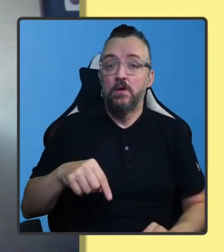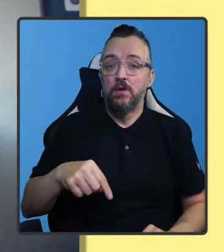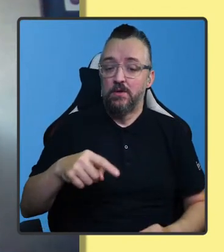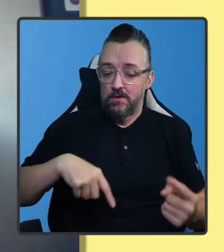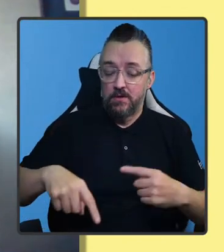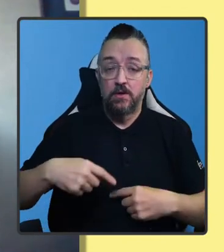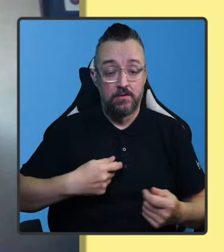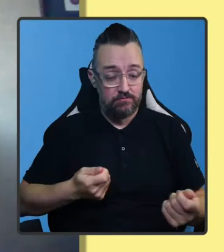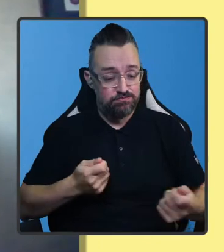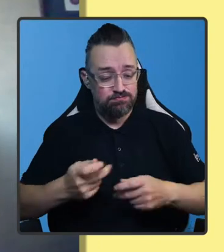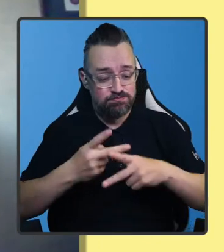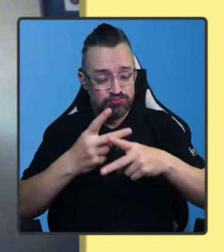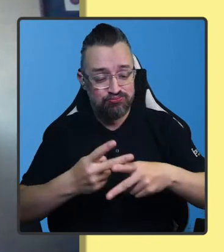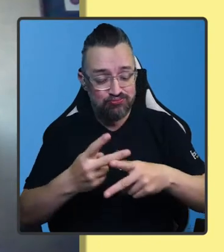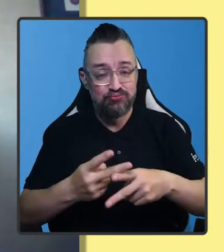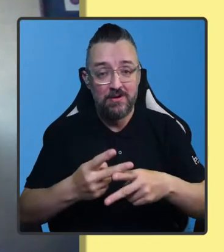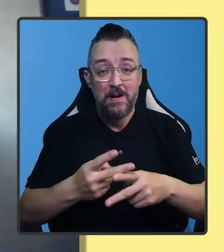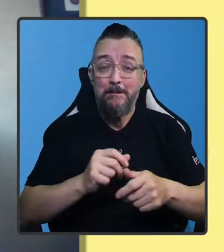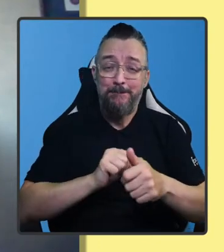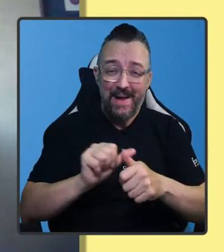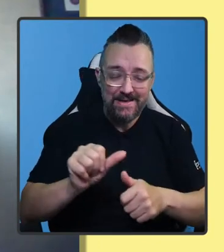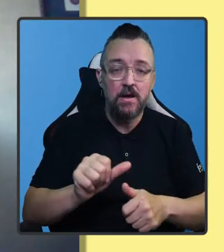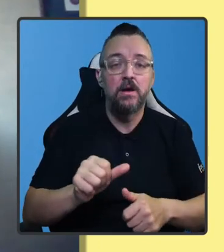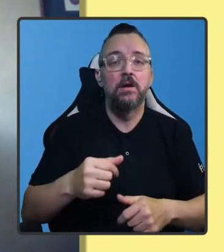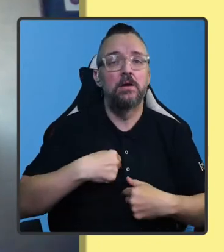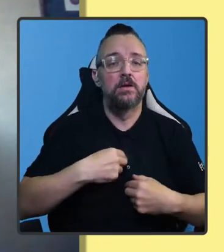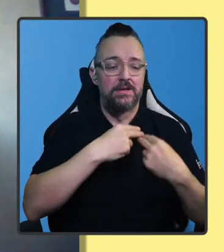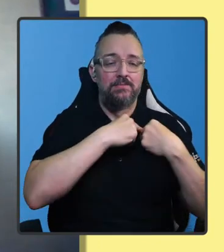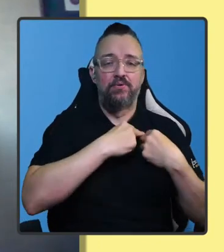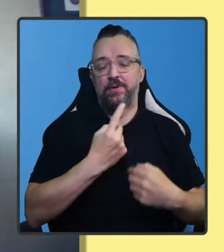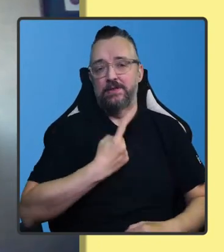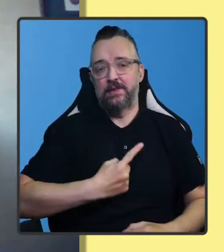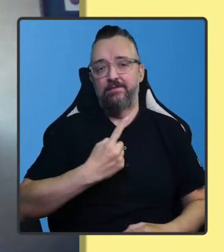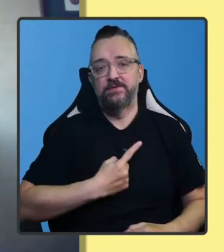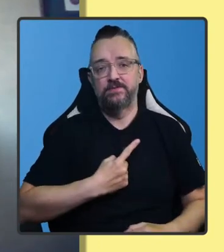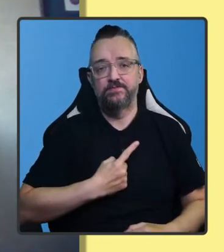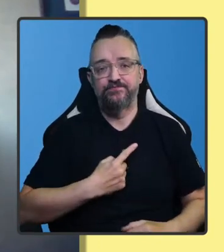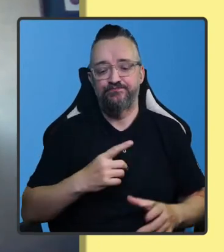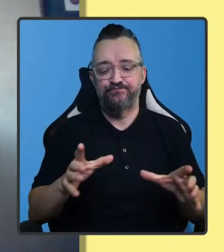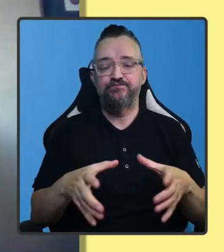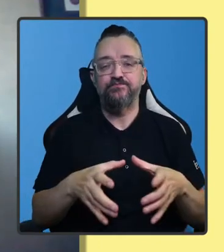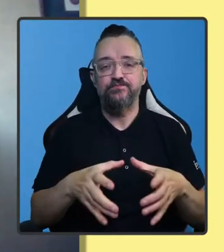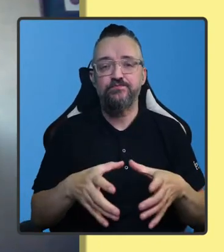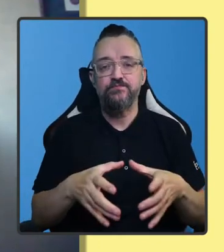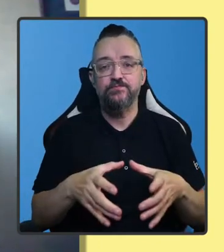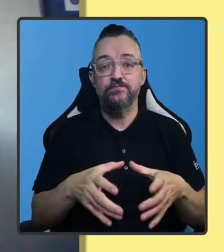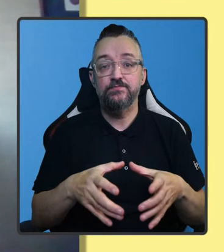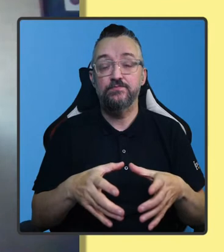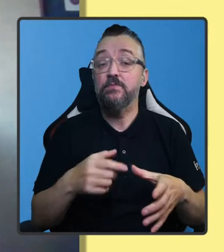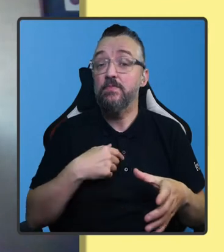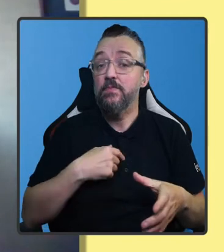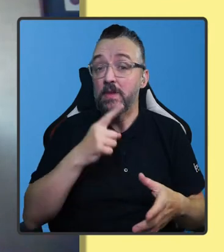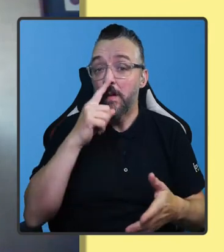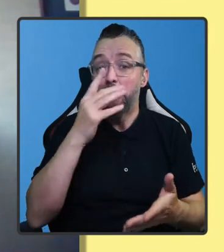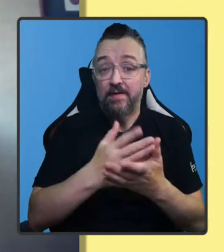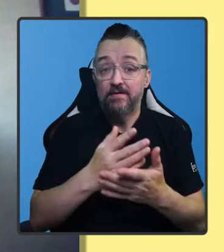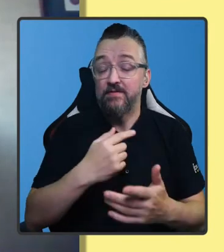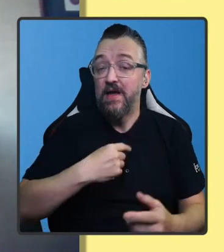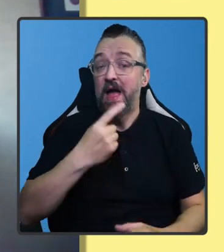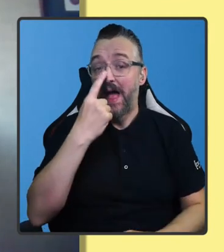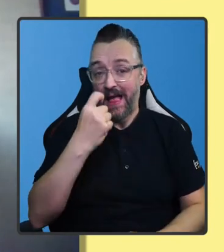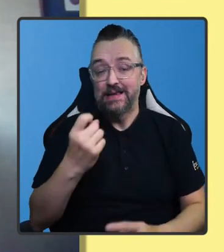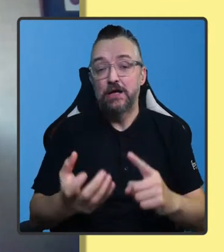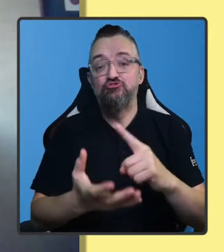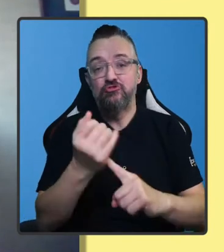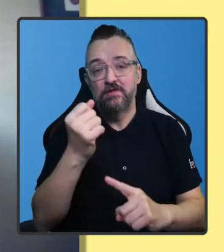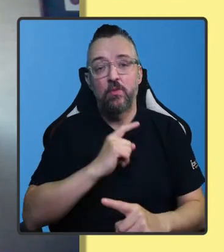if we take our own destiny into our own hands. And I believe we can realise those ambitions by showing